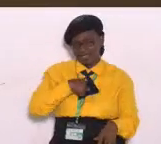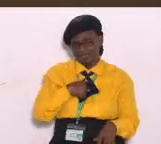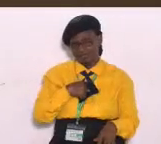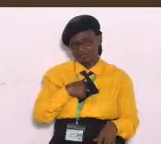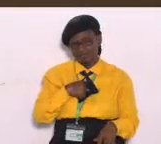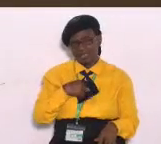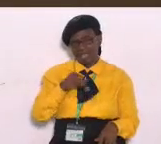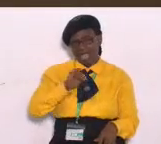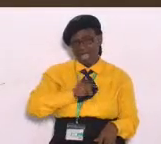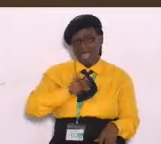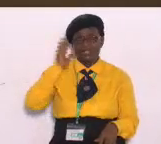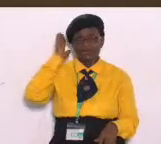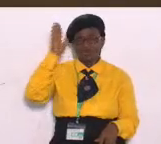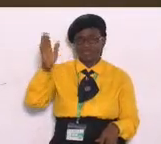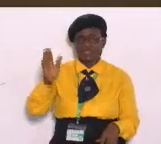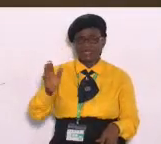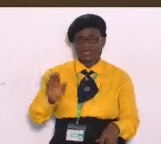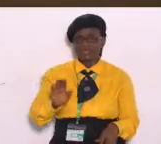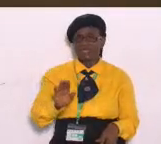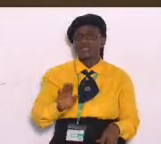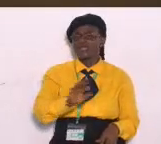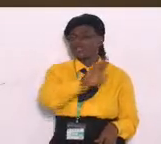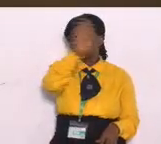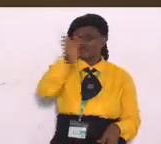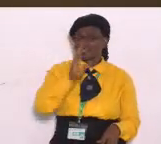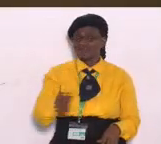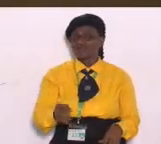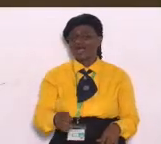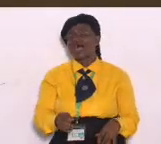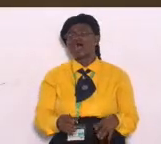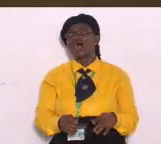I will never rob you of your tithes again.